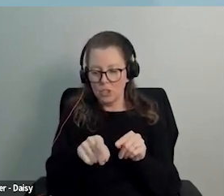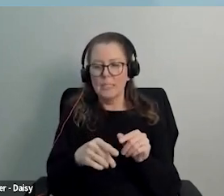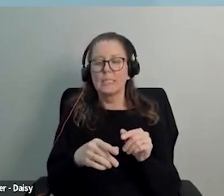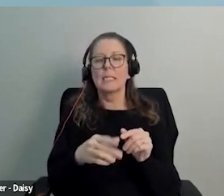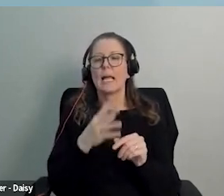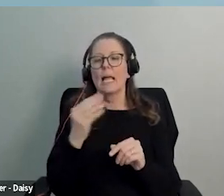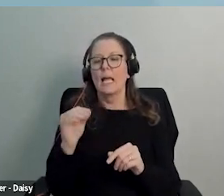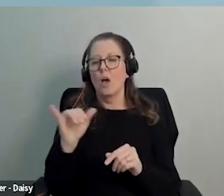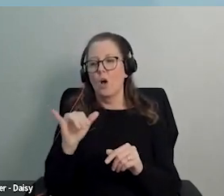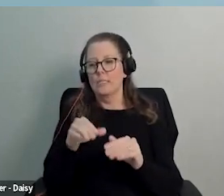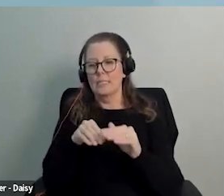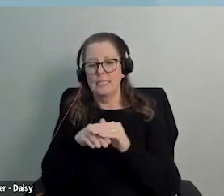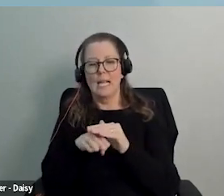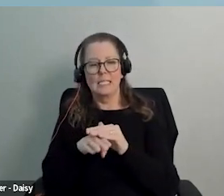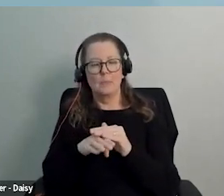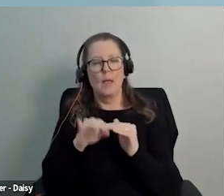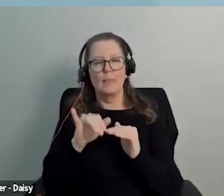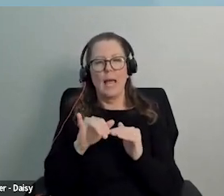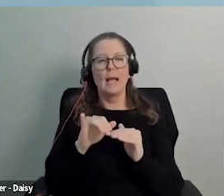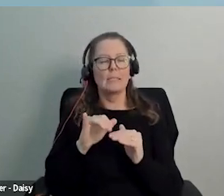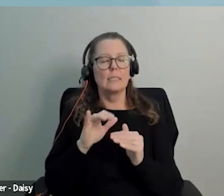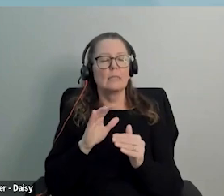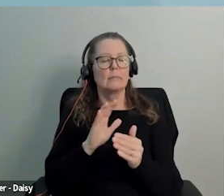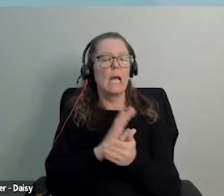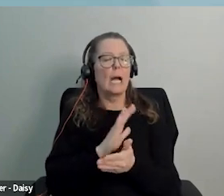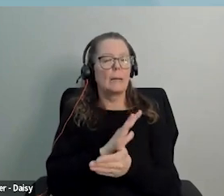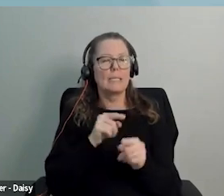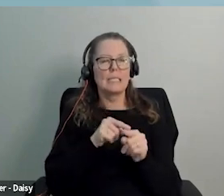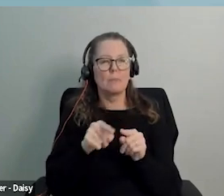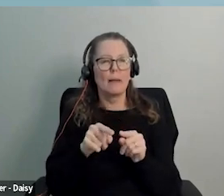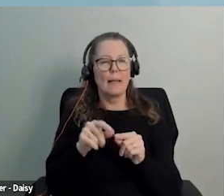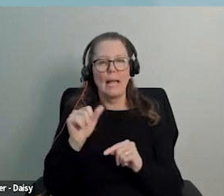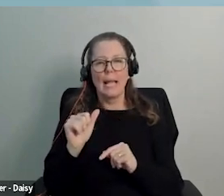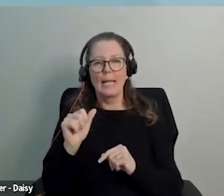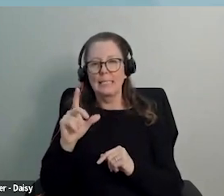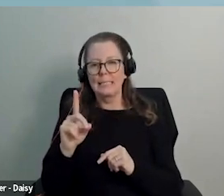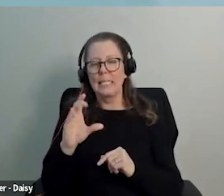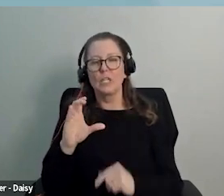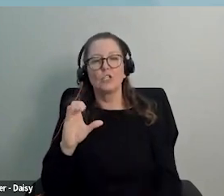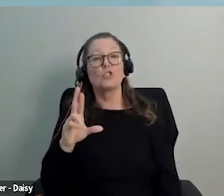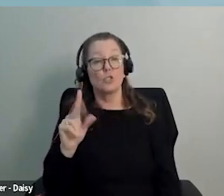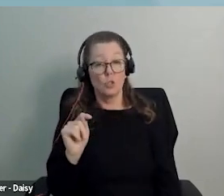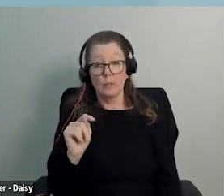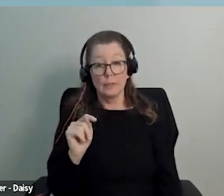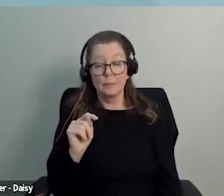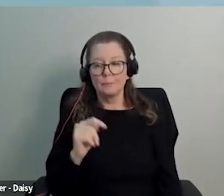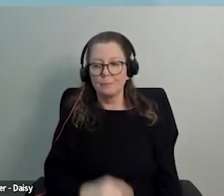the Accessible Document Specialist, which is the ADS cert that is more specific towards document accessibility. That's